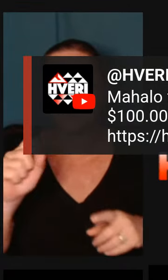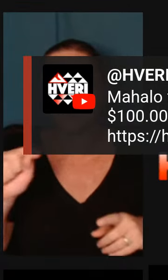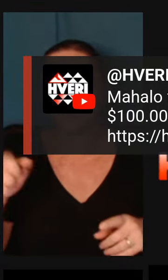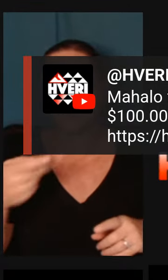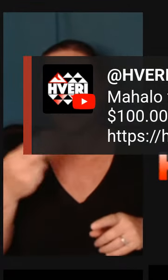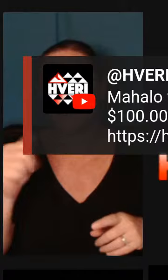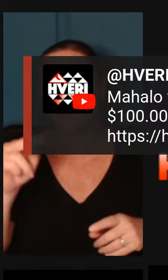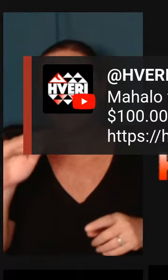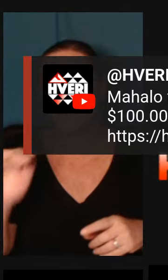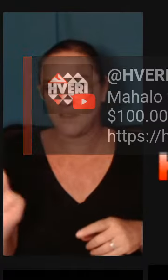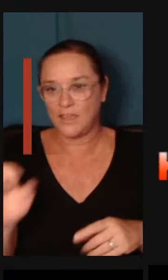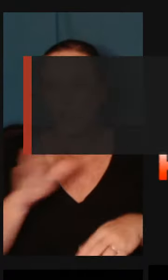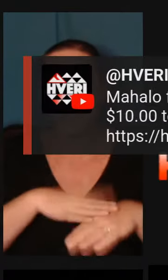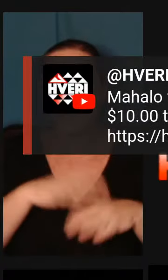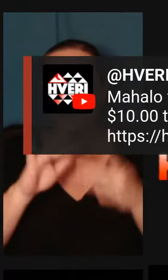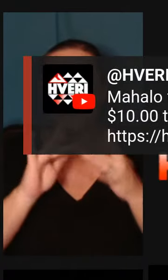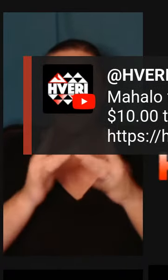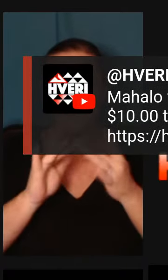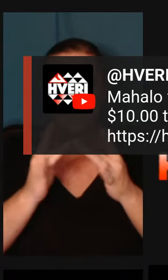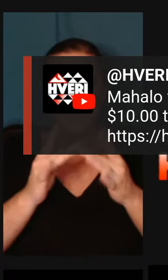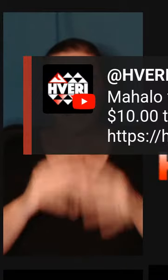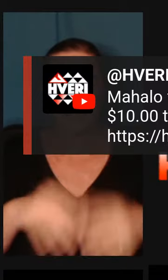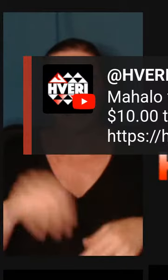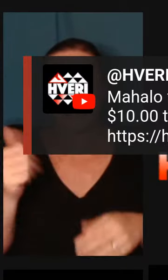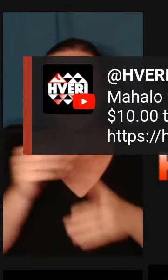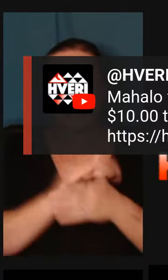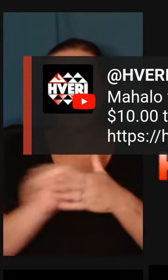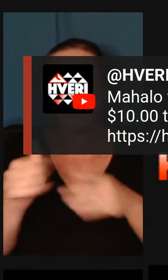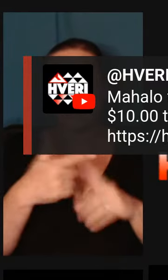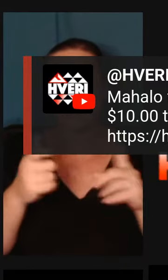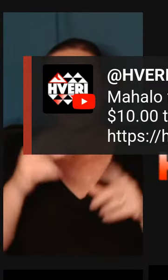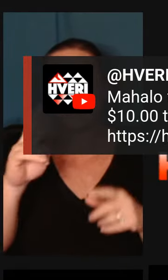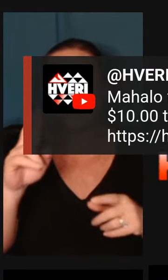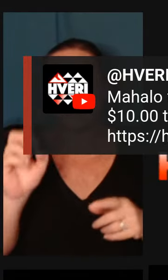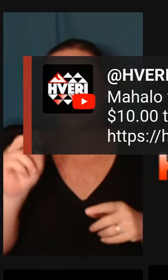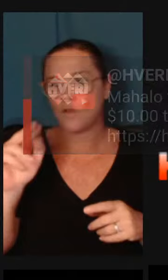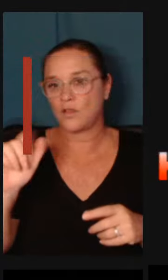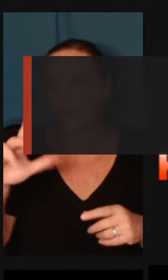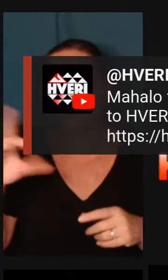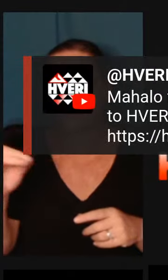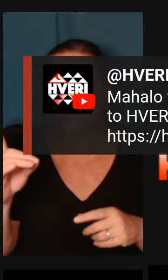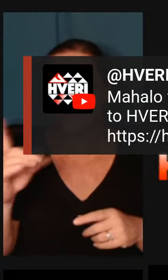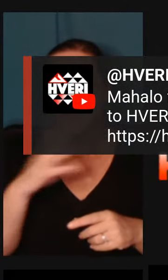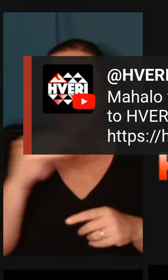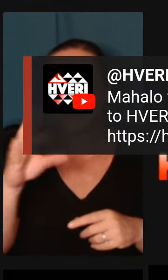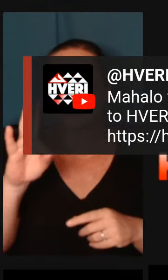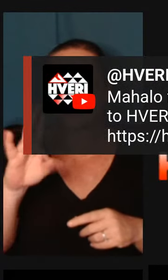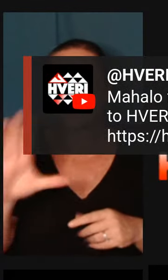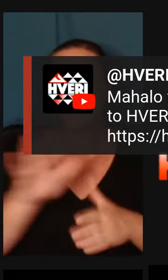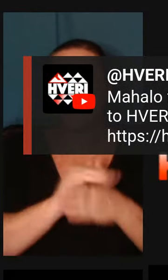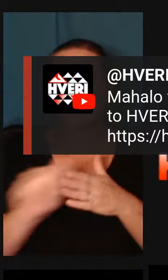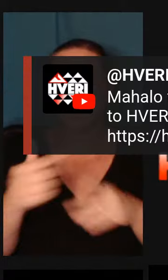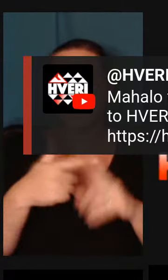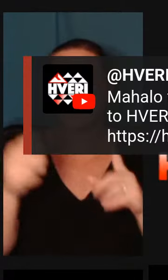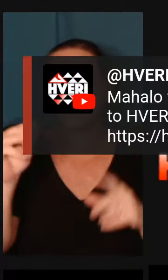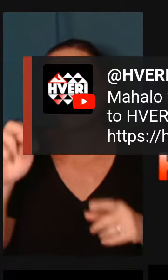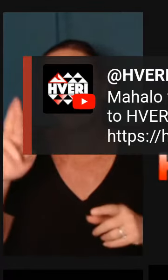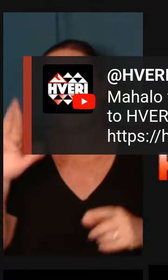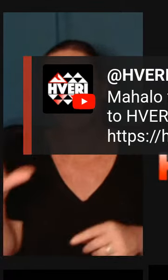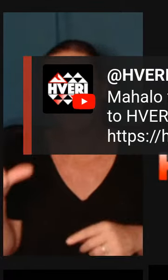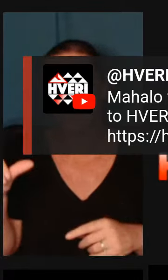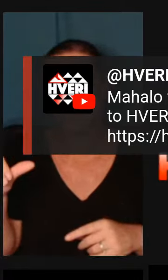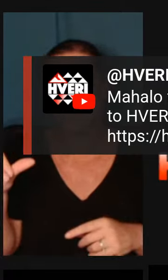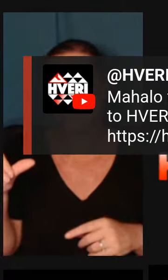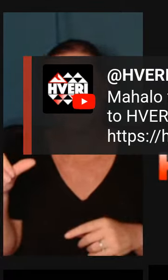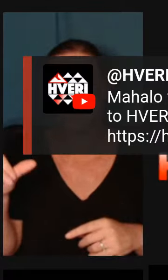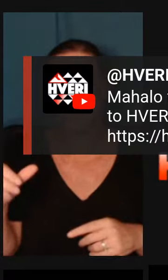coming in on the website. $10 from Ronald, and $75 from Mary.